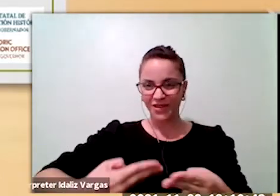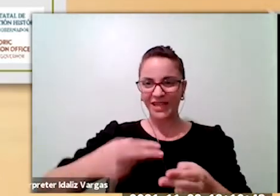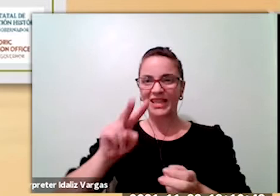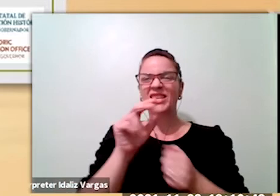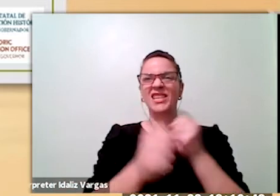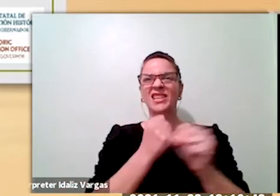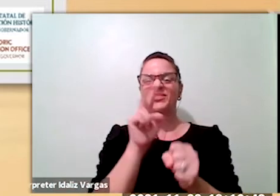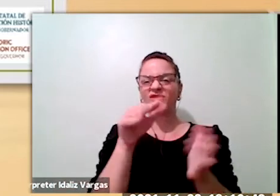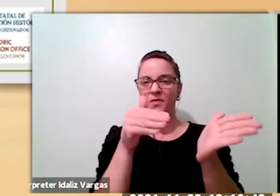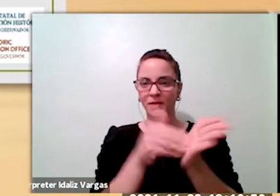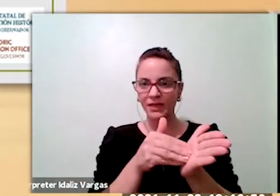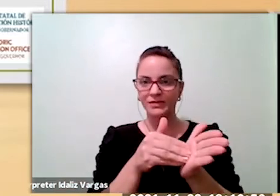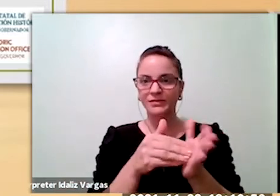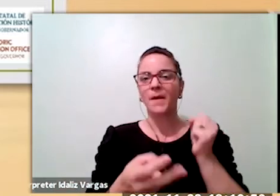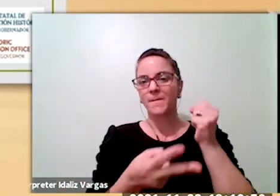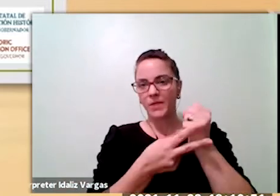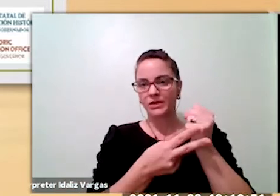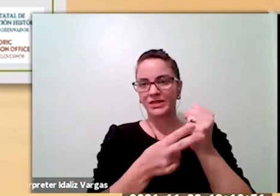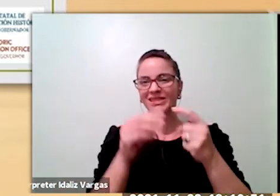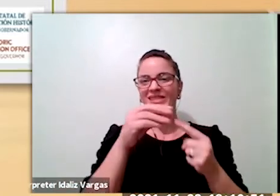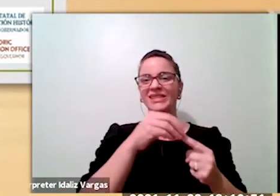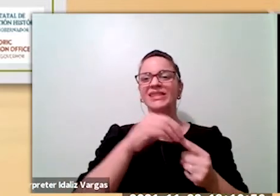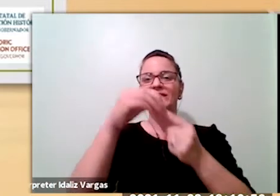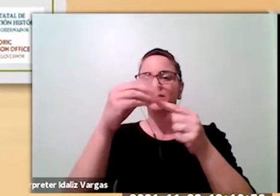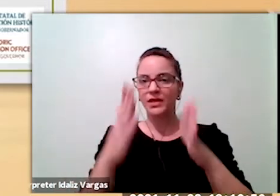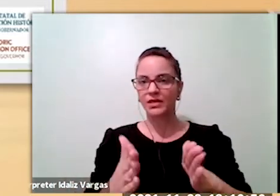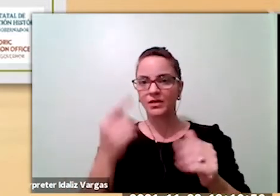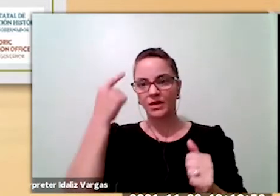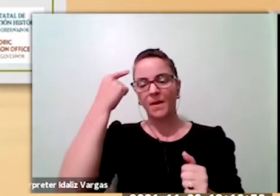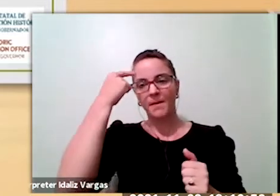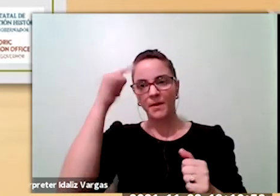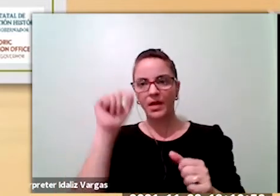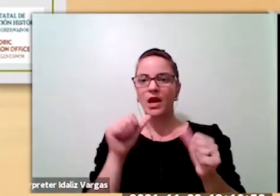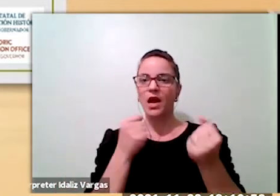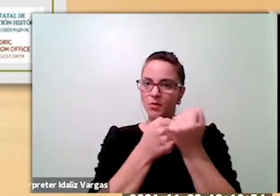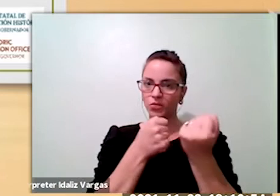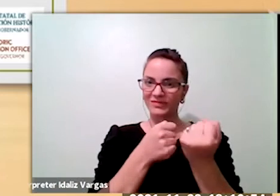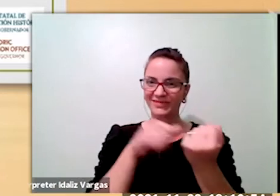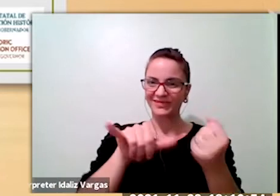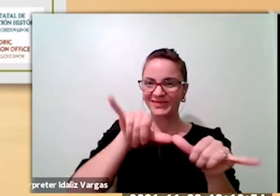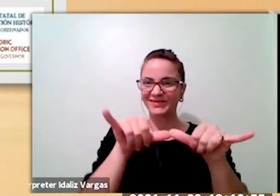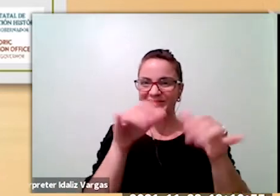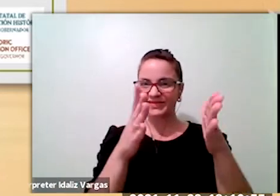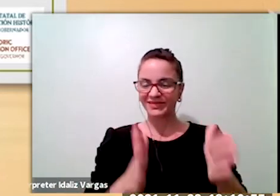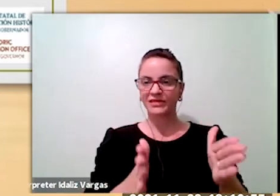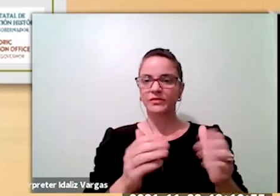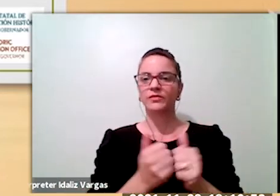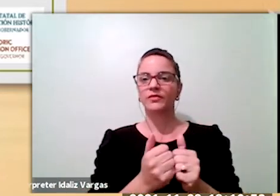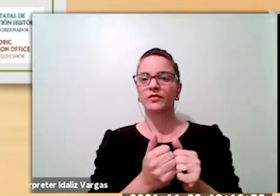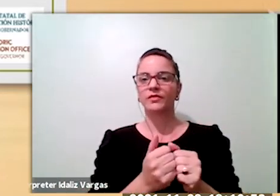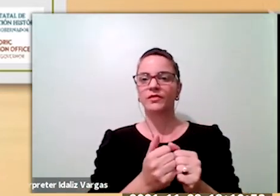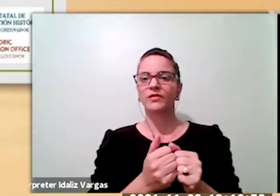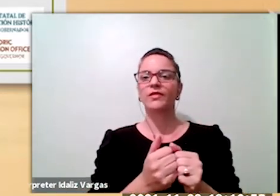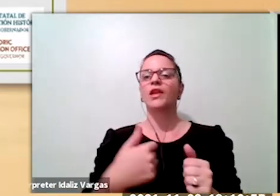a senior historic property specialist. On behalf of the architect, Carlos A. Rubio Cancela, State Historic